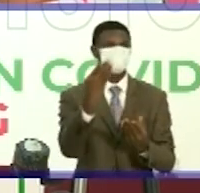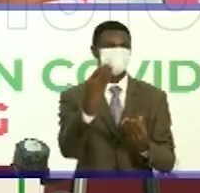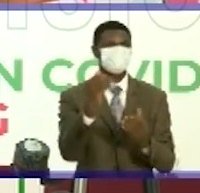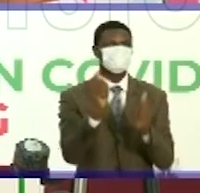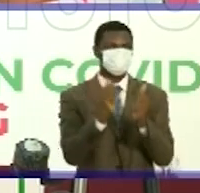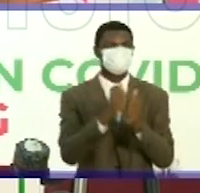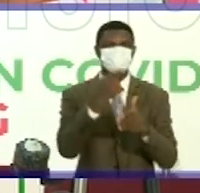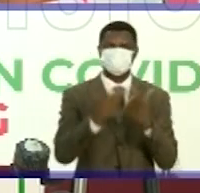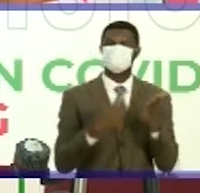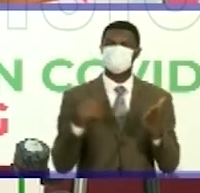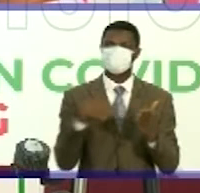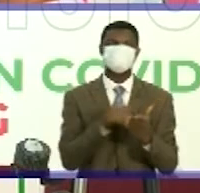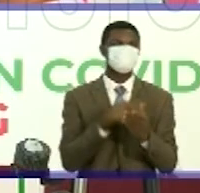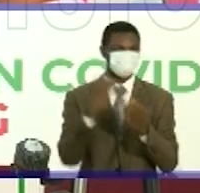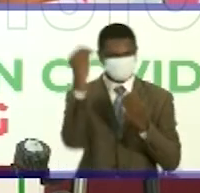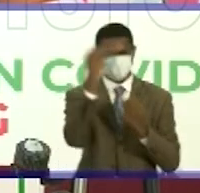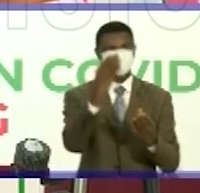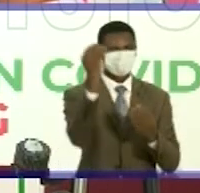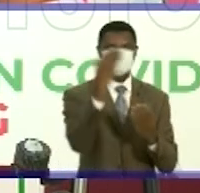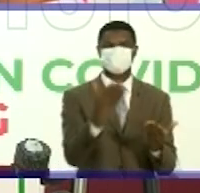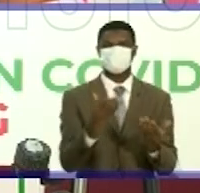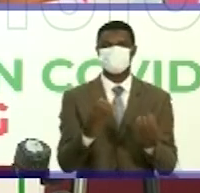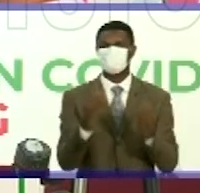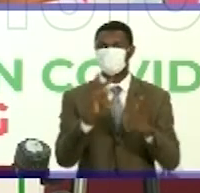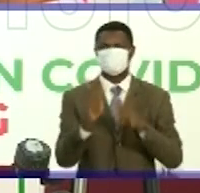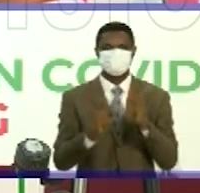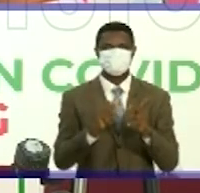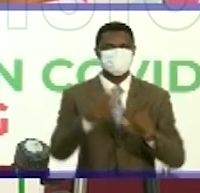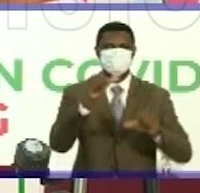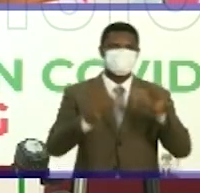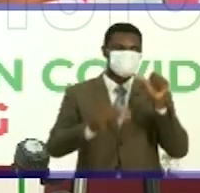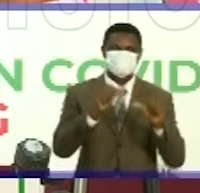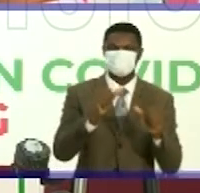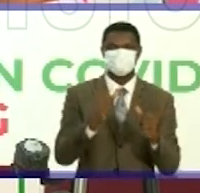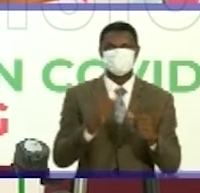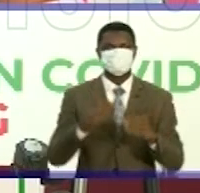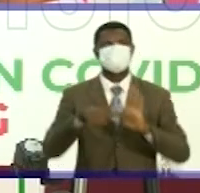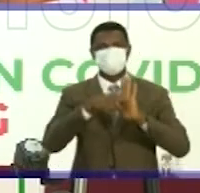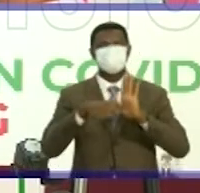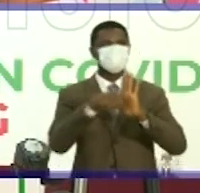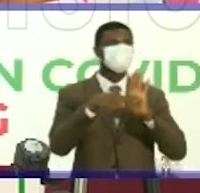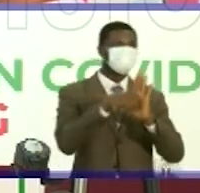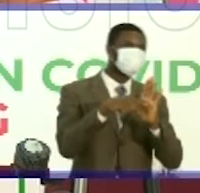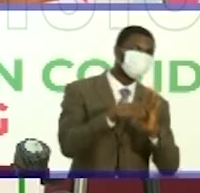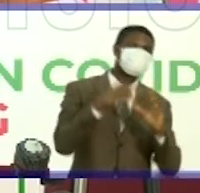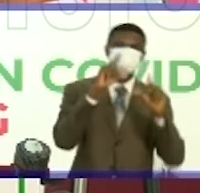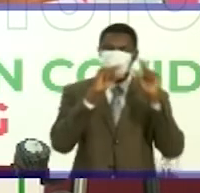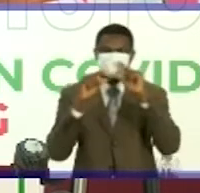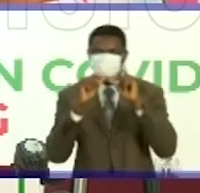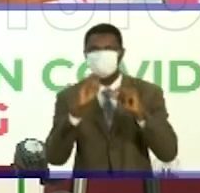interventions, a lot of disbelief, skepticism, negativity with regards to the COVID